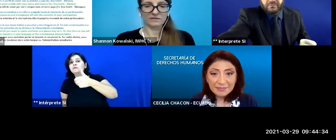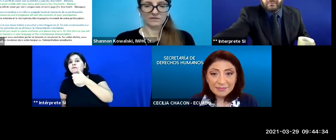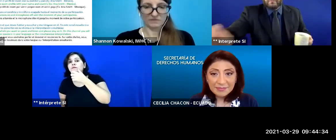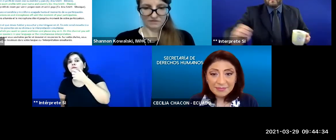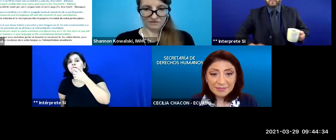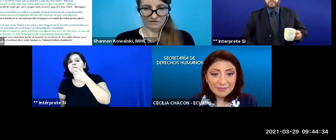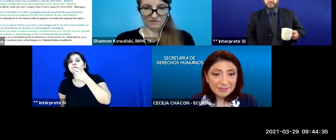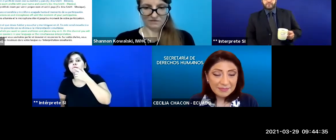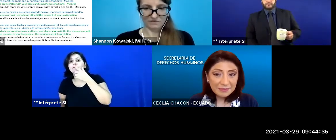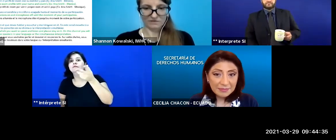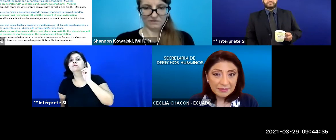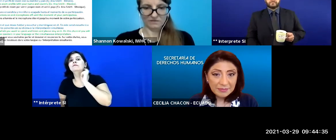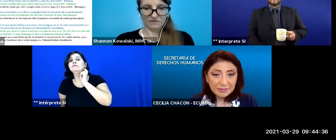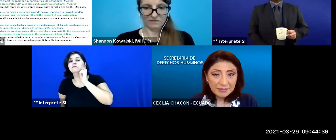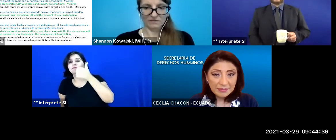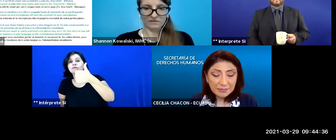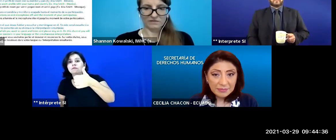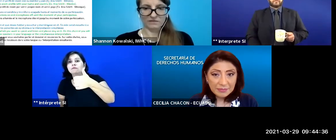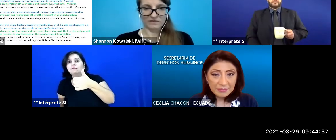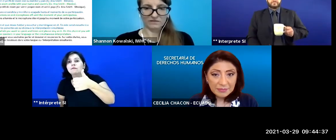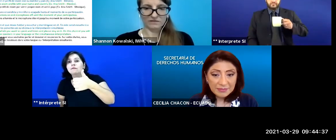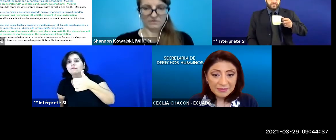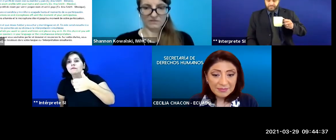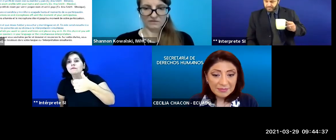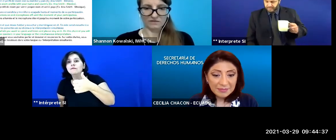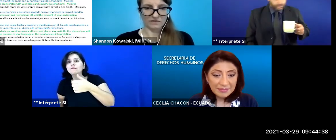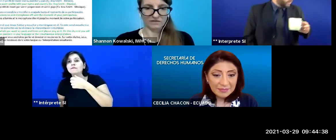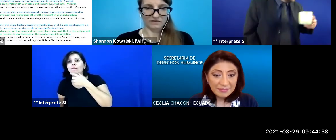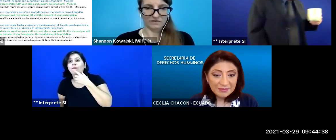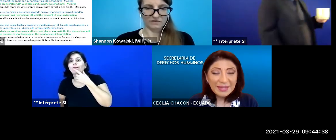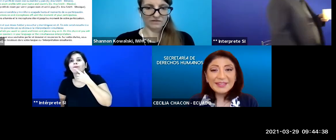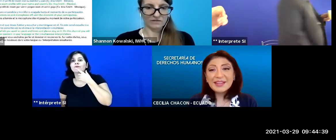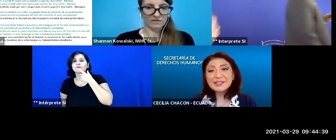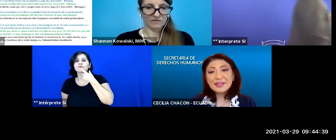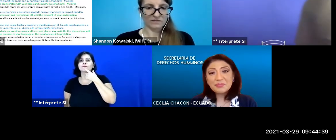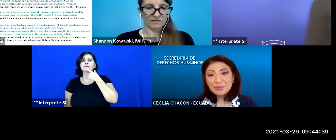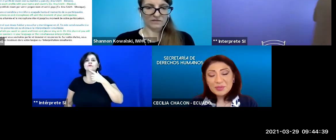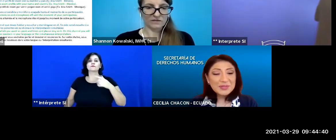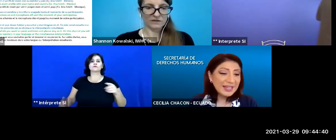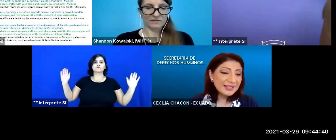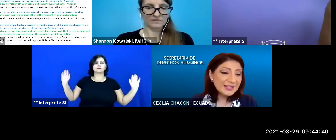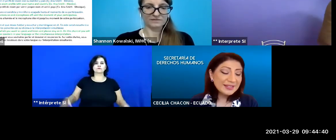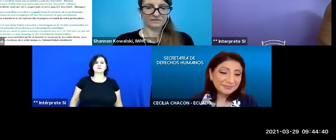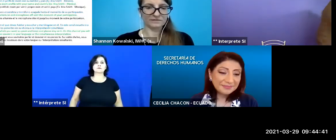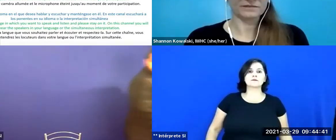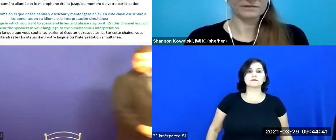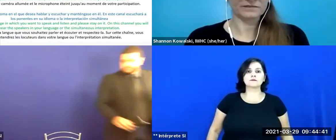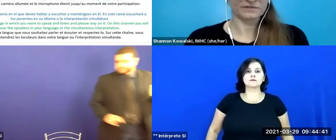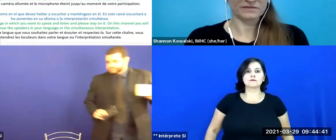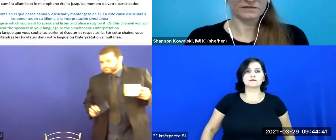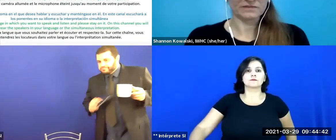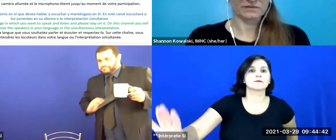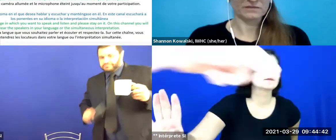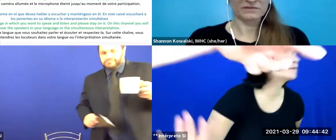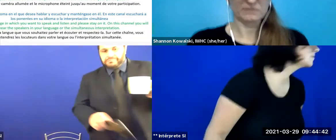minutos. Cualquier duda o comentario, aquí estamos, los próximos 15 minutos. Gracias. Buenos días.